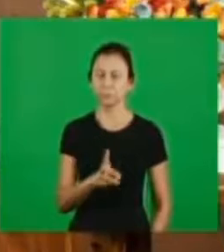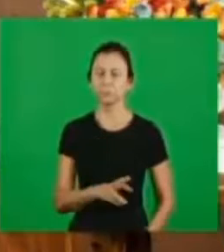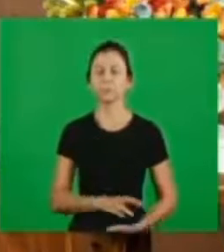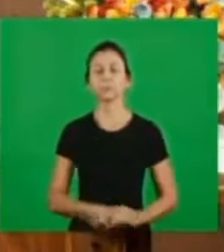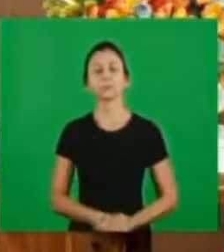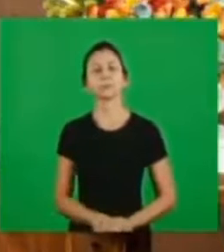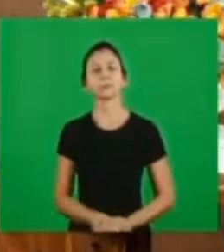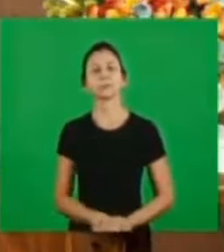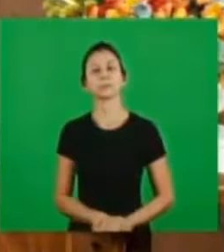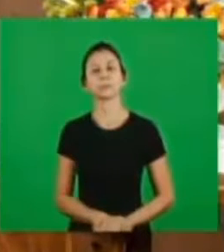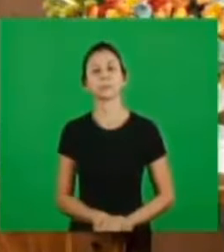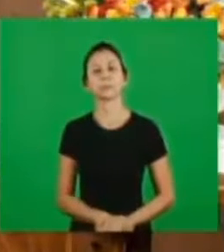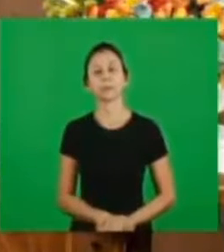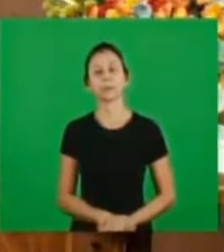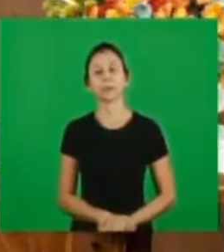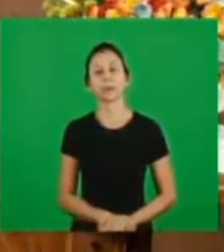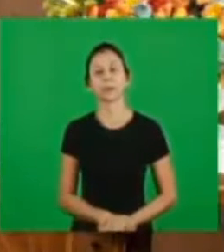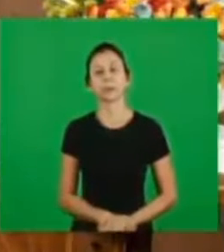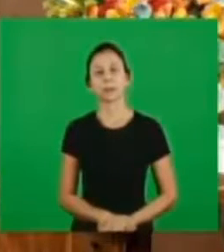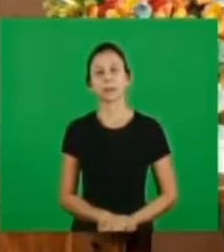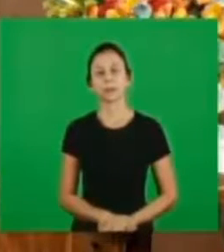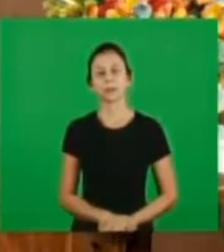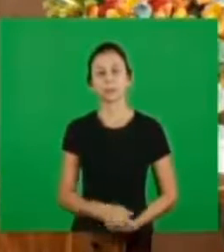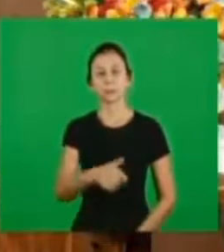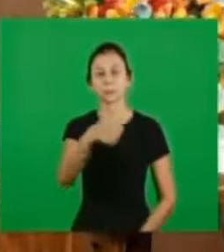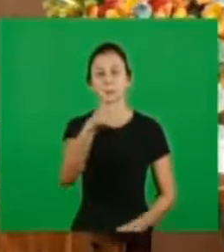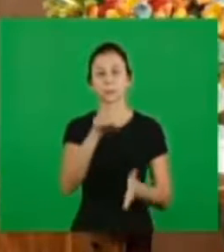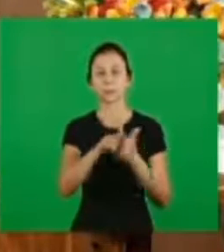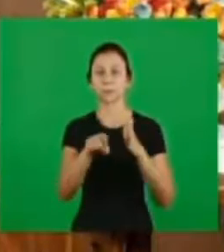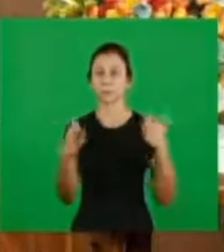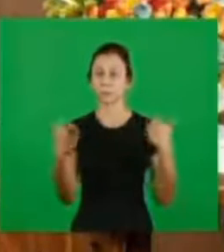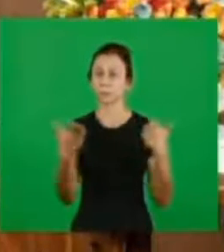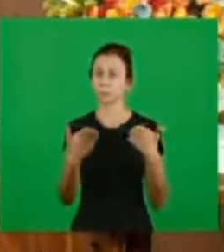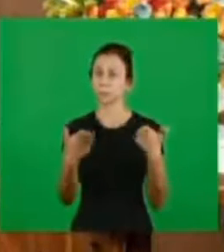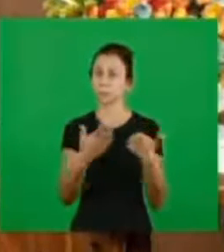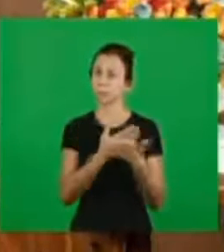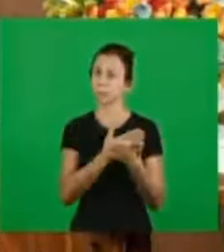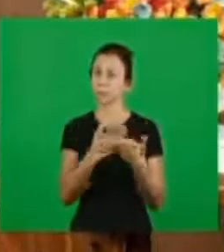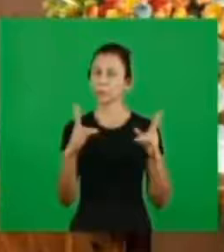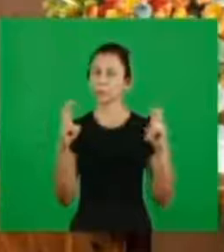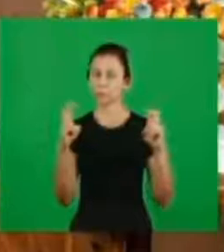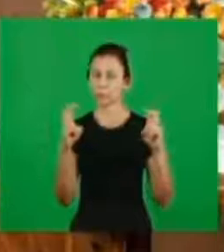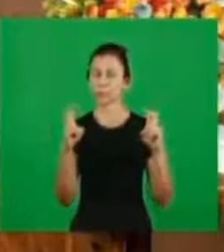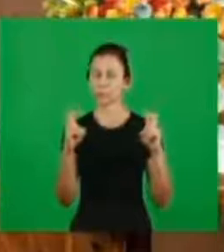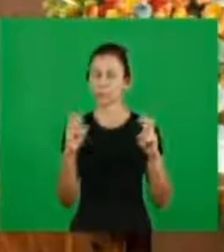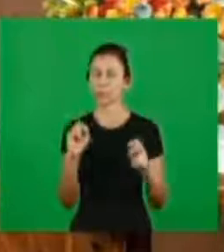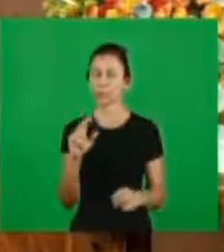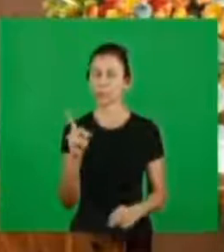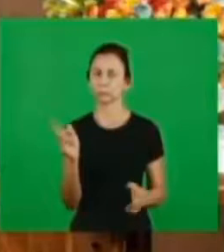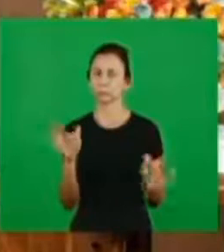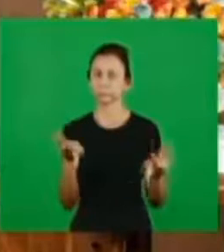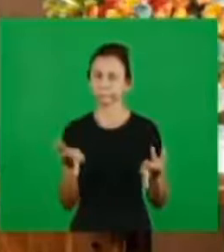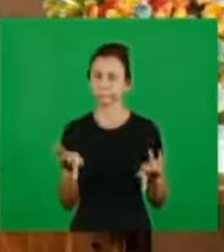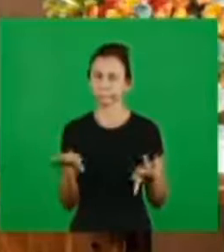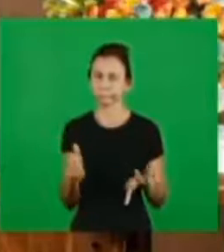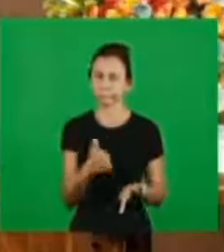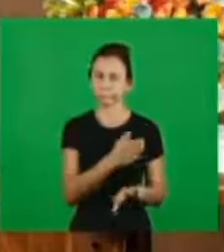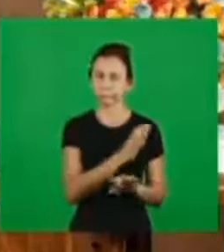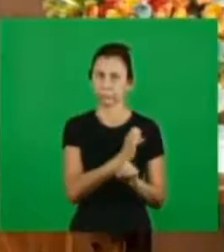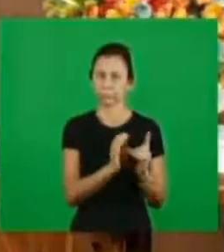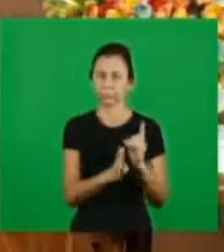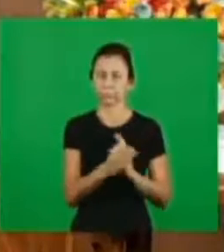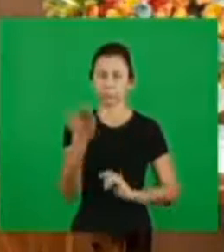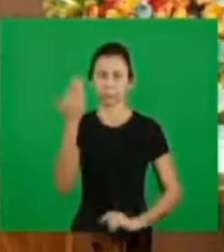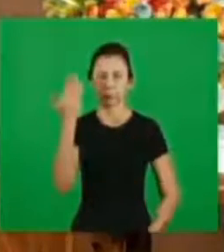giving continuity, we're going to go now to our first answer to so we can enter in